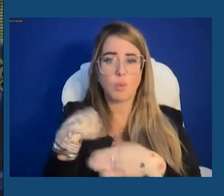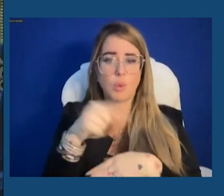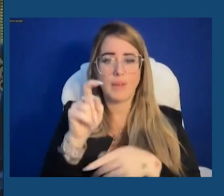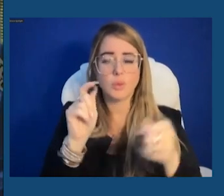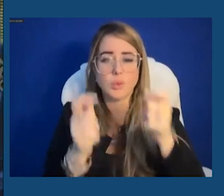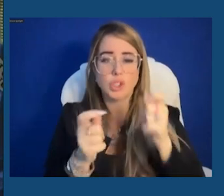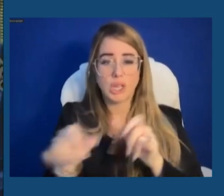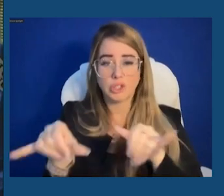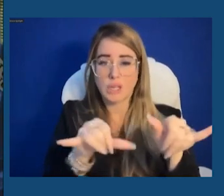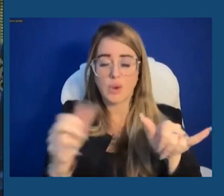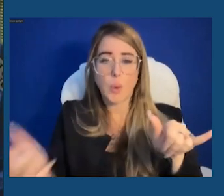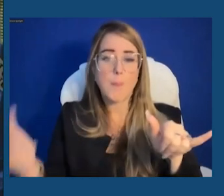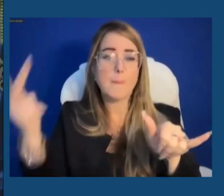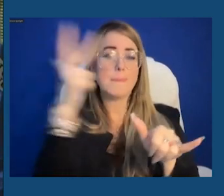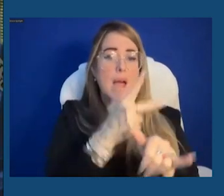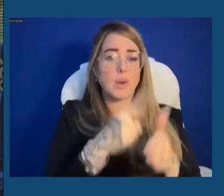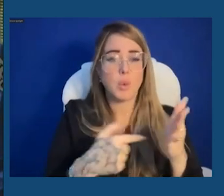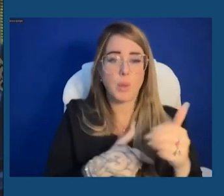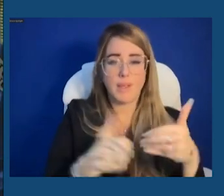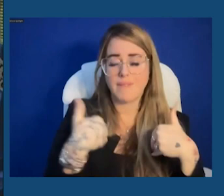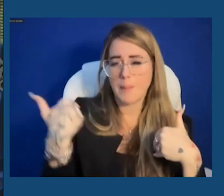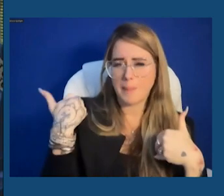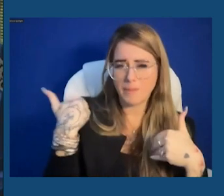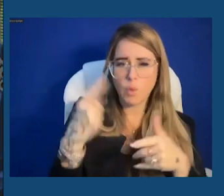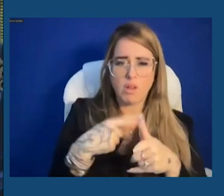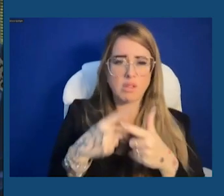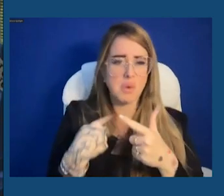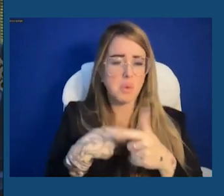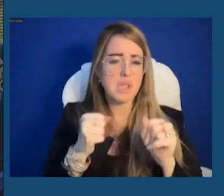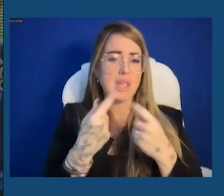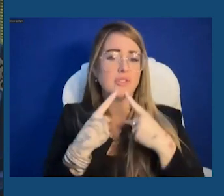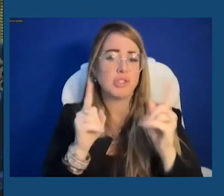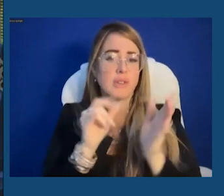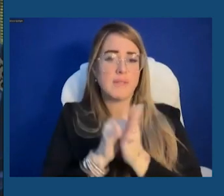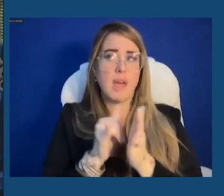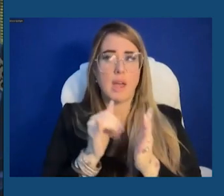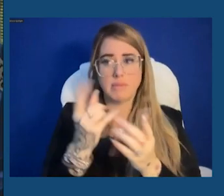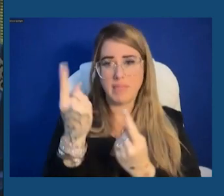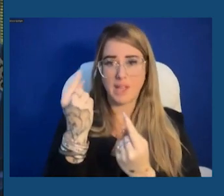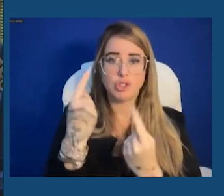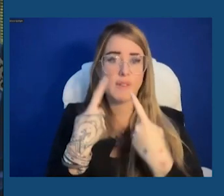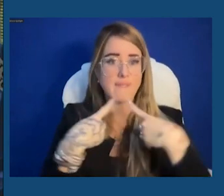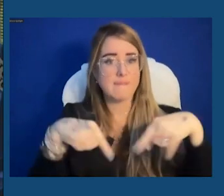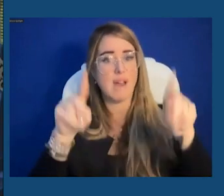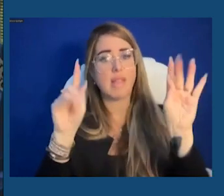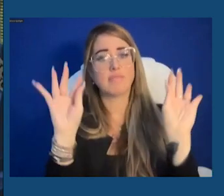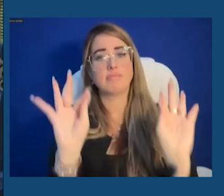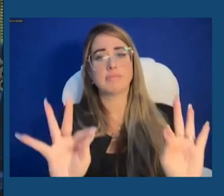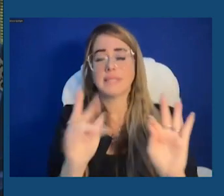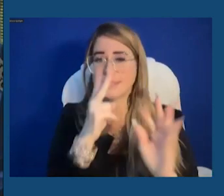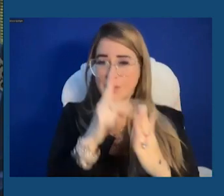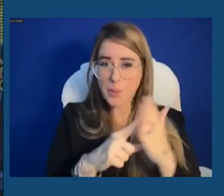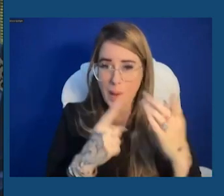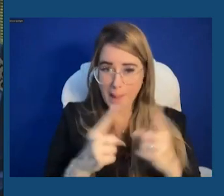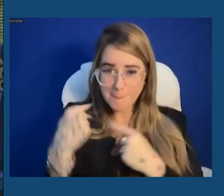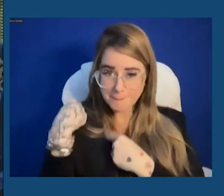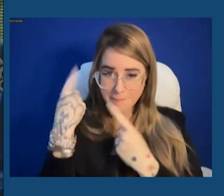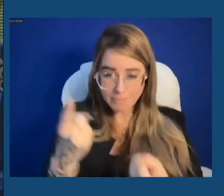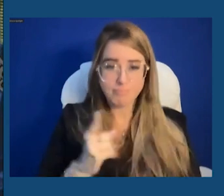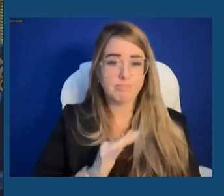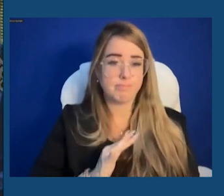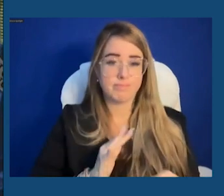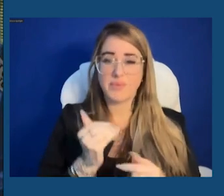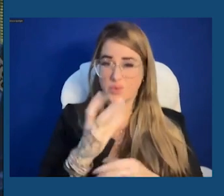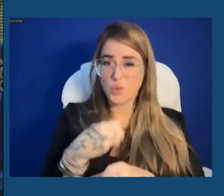back to what they had been, and I'm proud that we were able to achieve that finally last year. So look at what we've done. In the last couple of years,